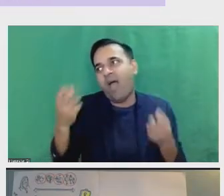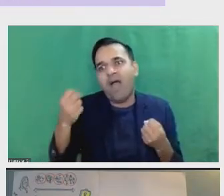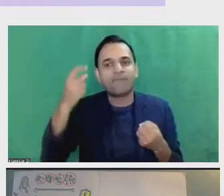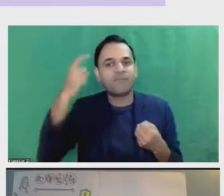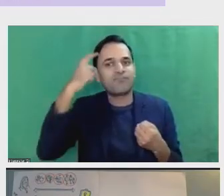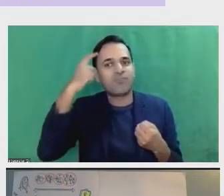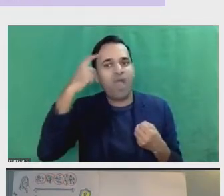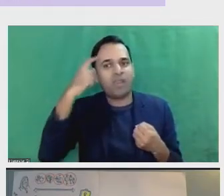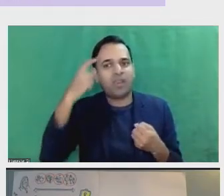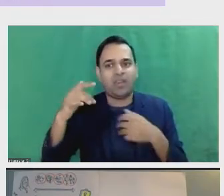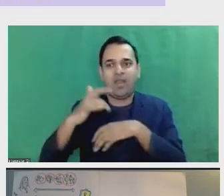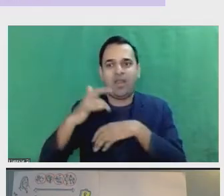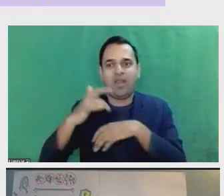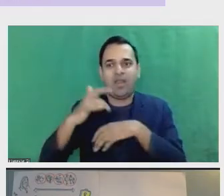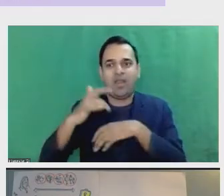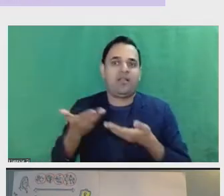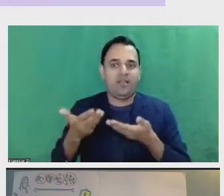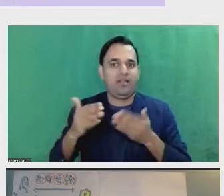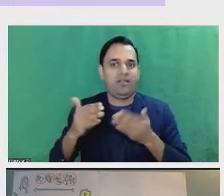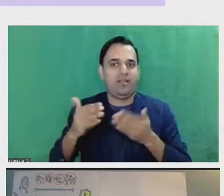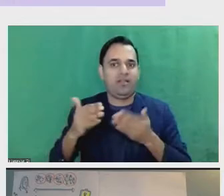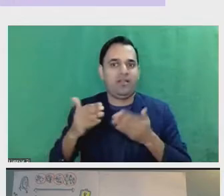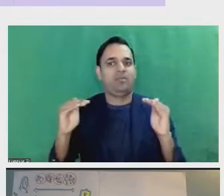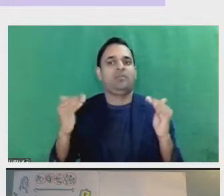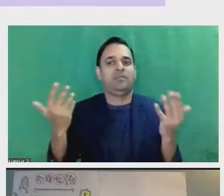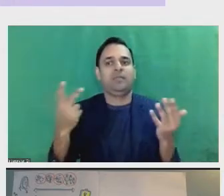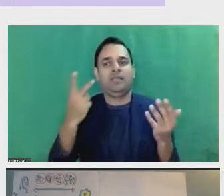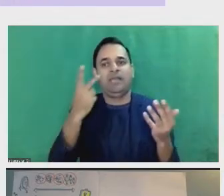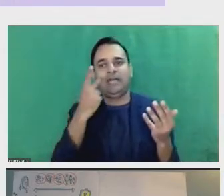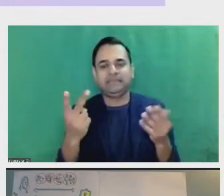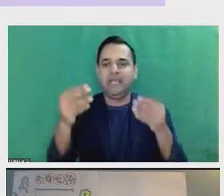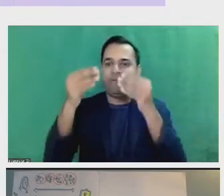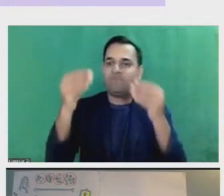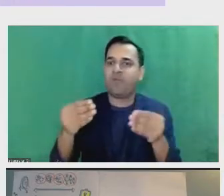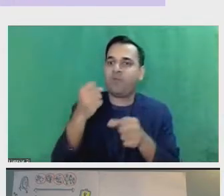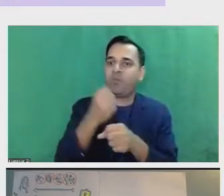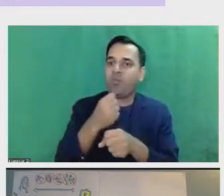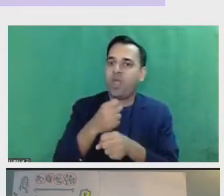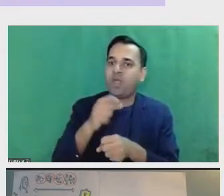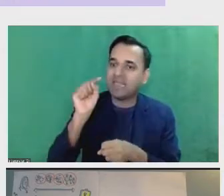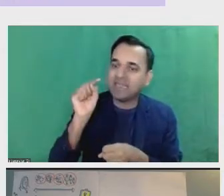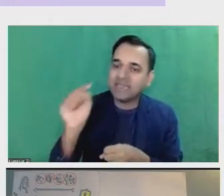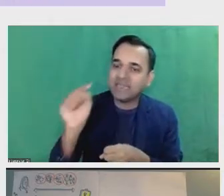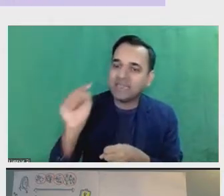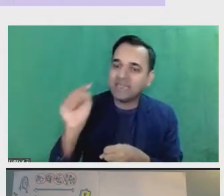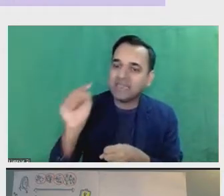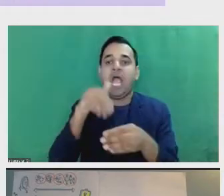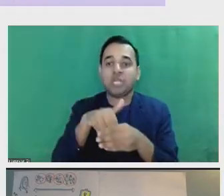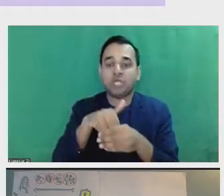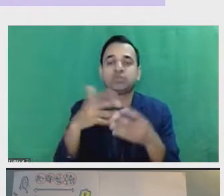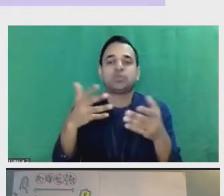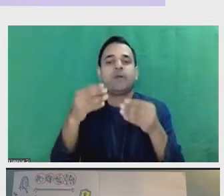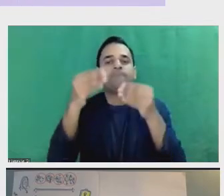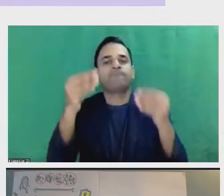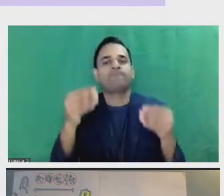engage all is a better framework. A framework that capitalize on the engagement of all is one that is going to be easier to